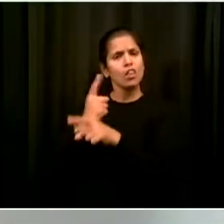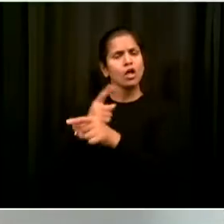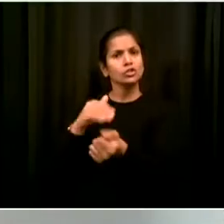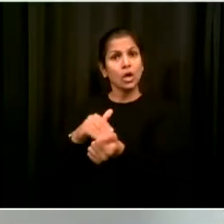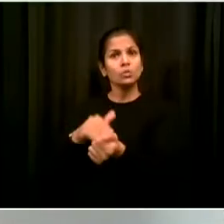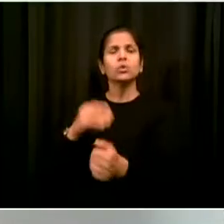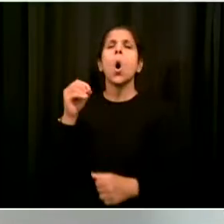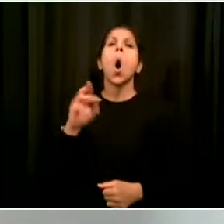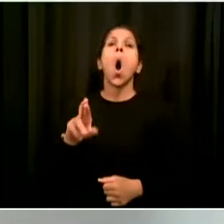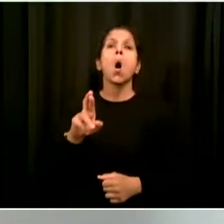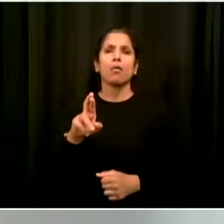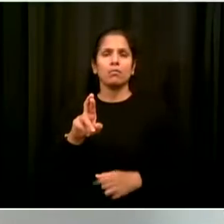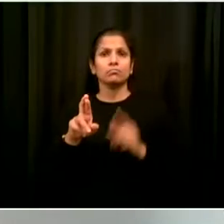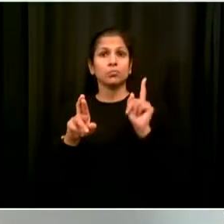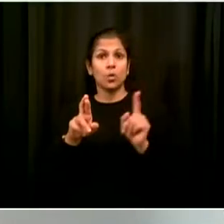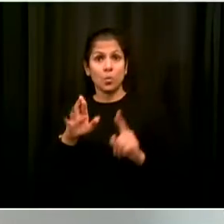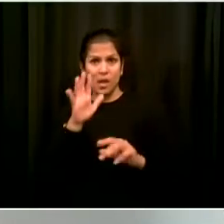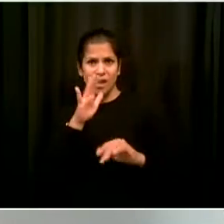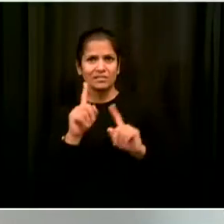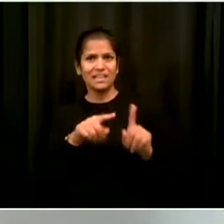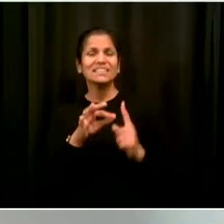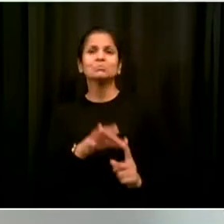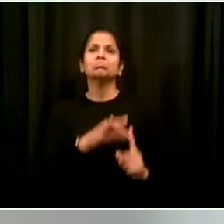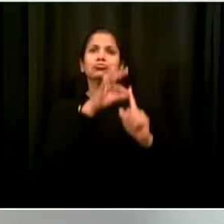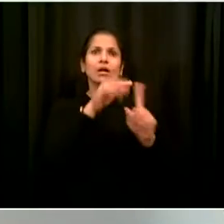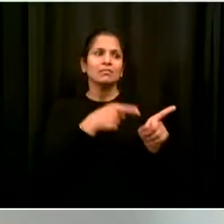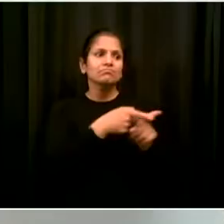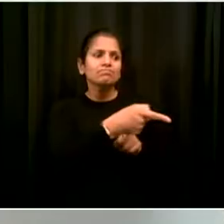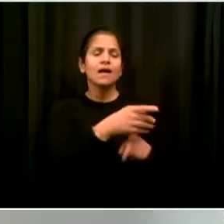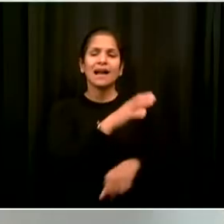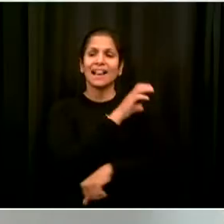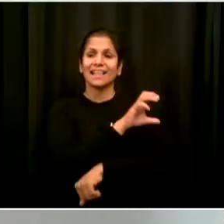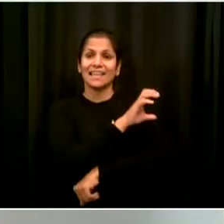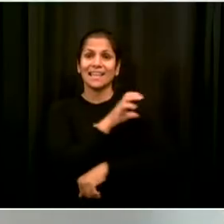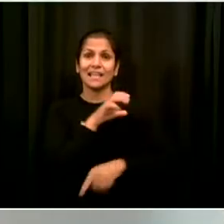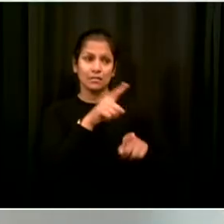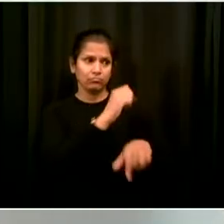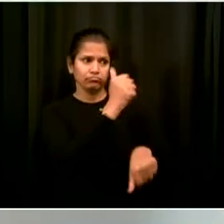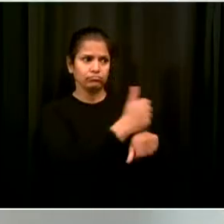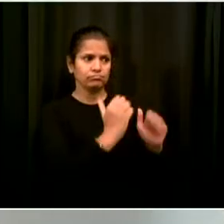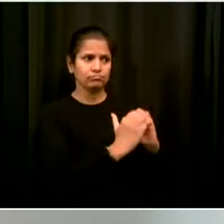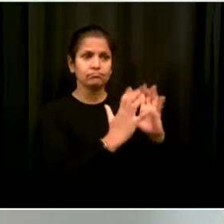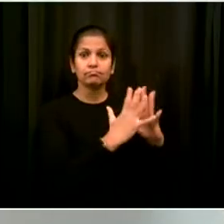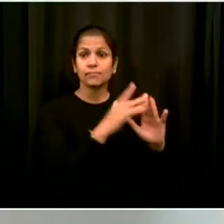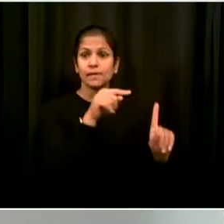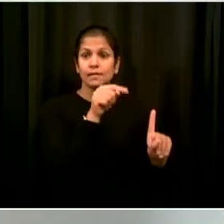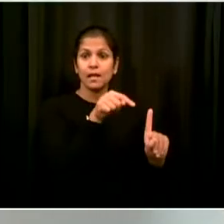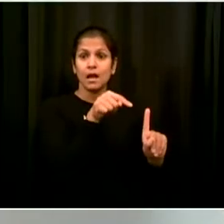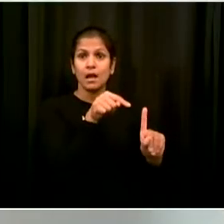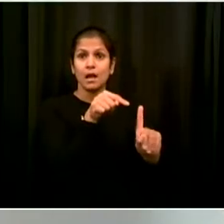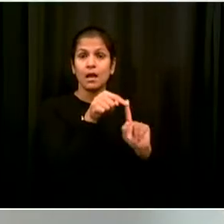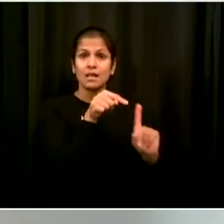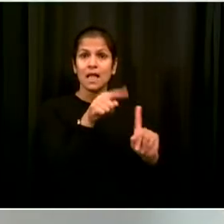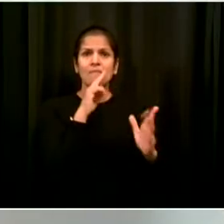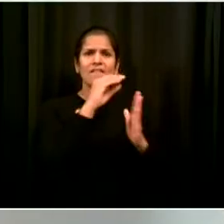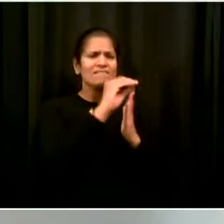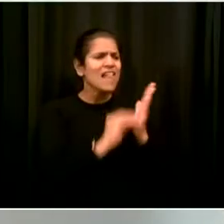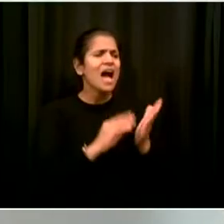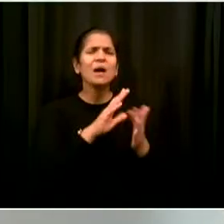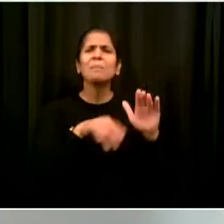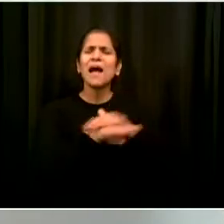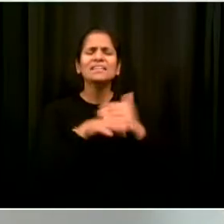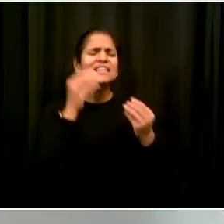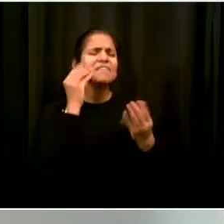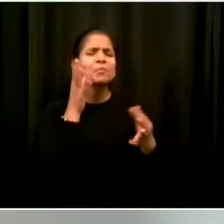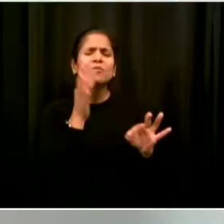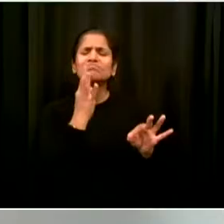going to have set up for you to get vaccinated. You're going to have to fill out some basic information to describe your medical history. We need to make